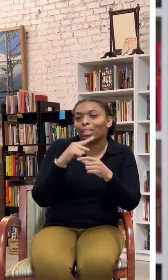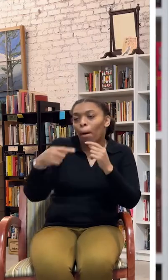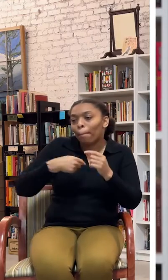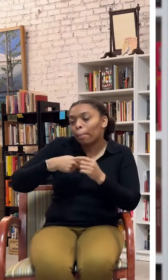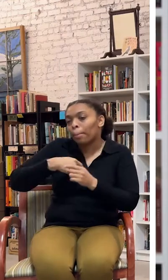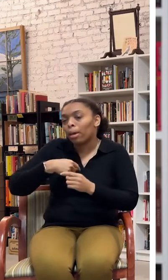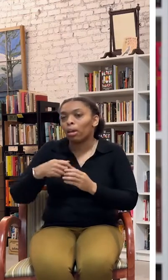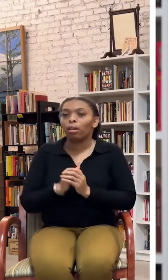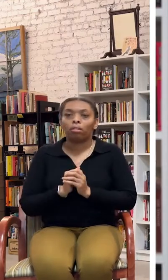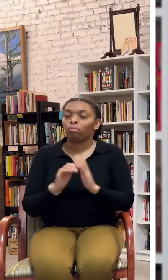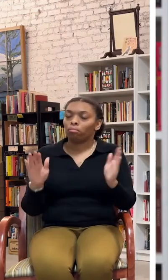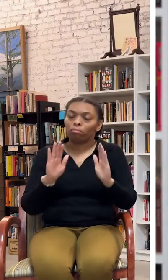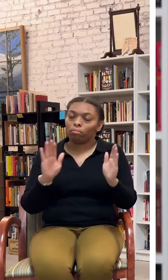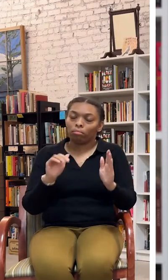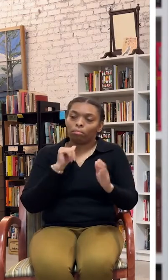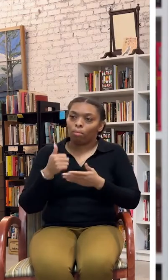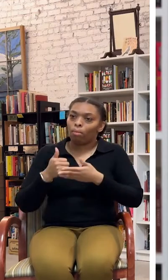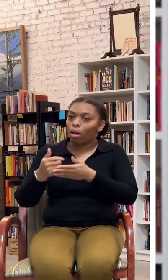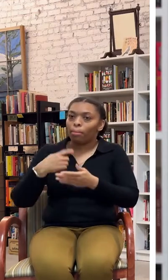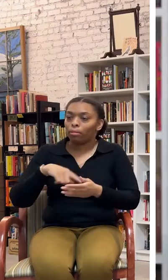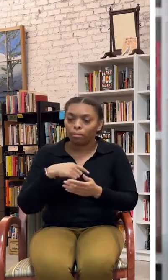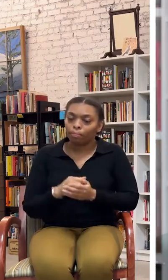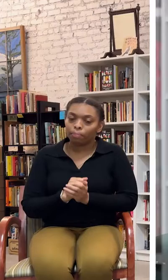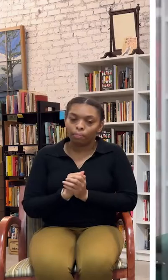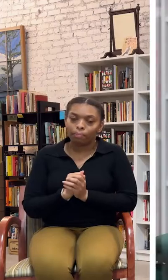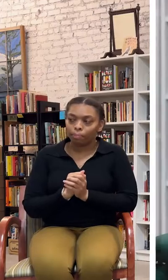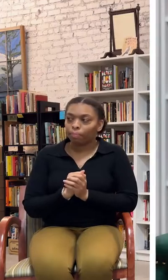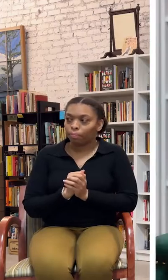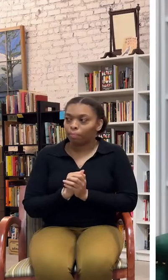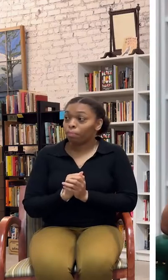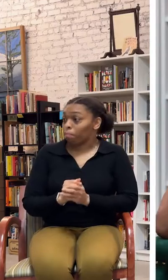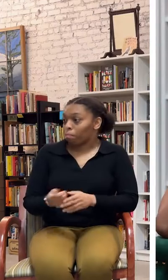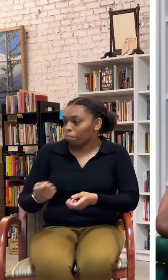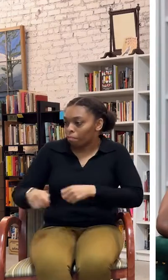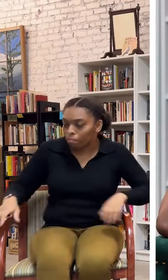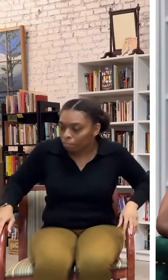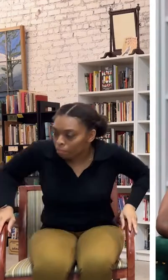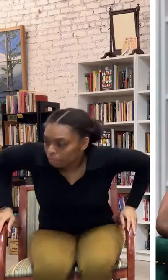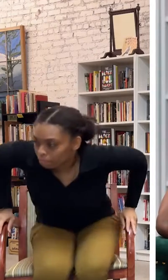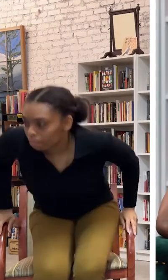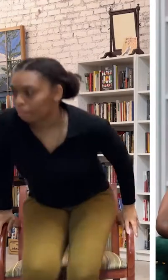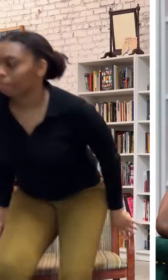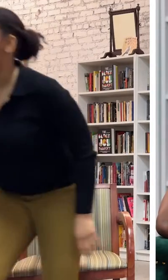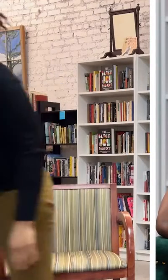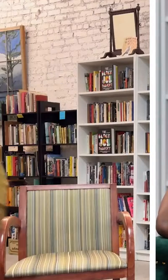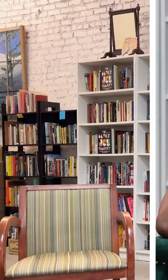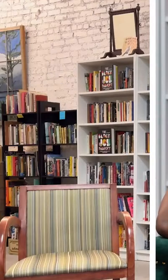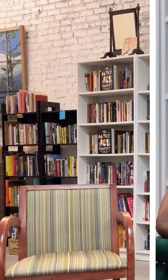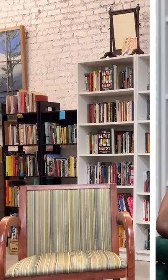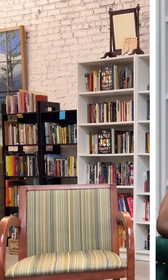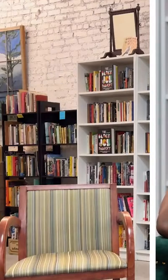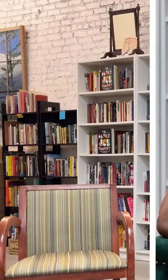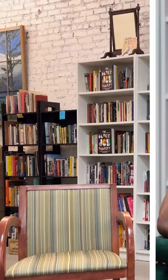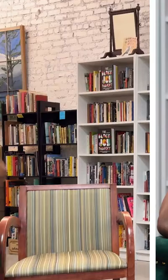I, when that's never gotten us through, not through history. I'm glad you went there, because that's another theme that I think is so